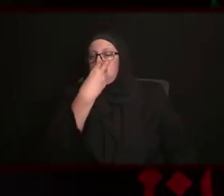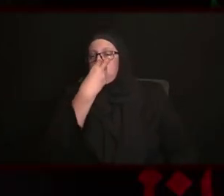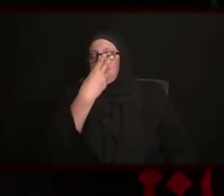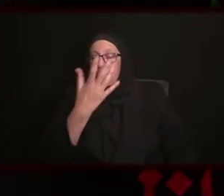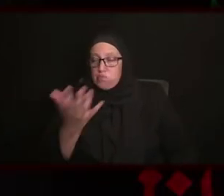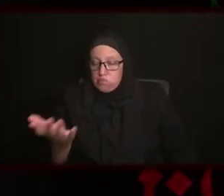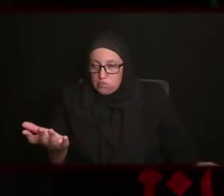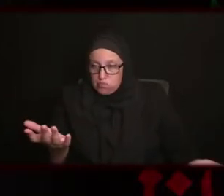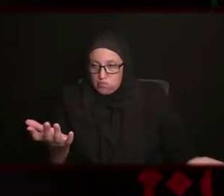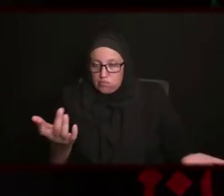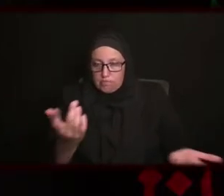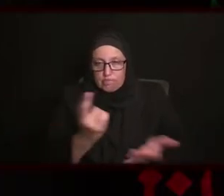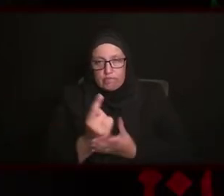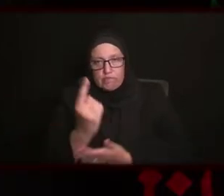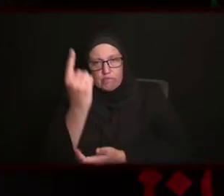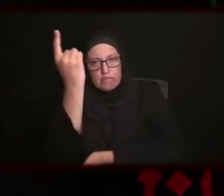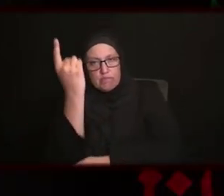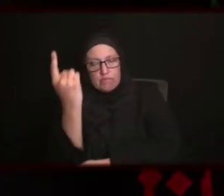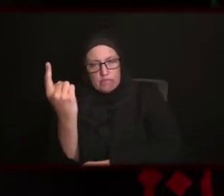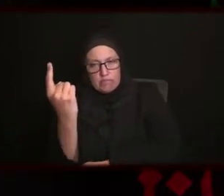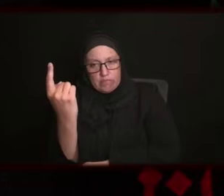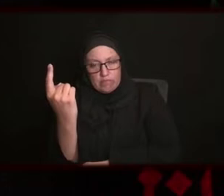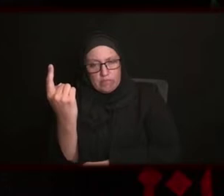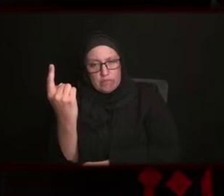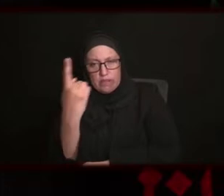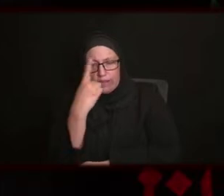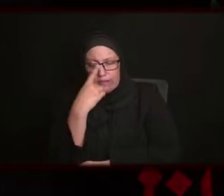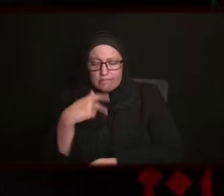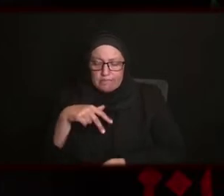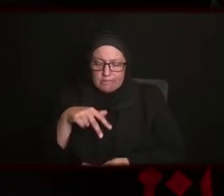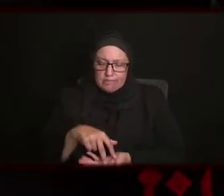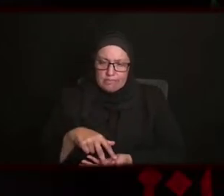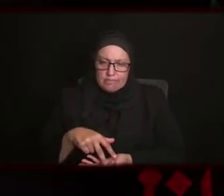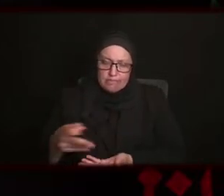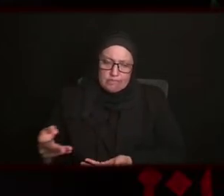stood alone on the plains of Karbala.